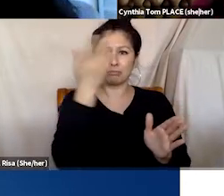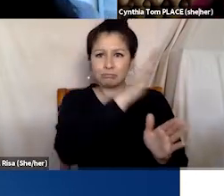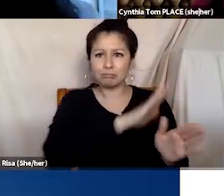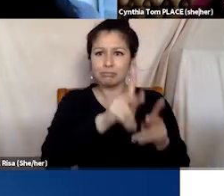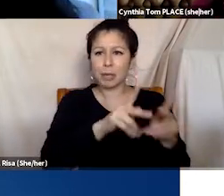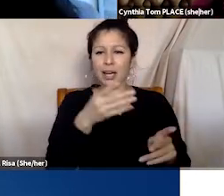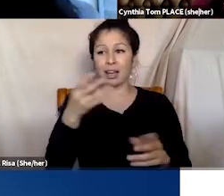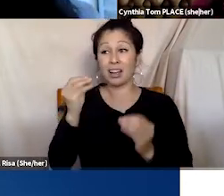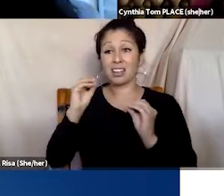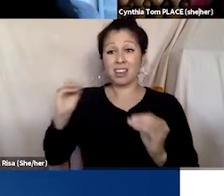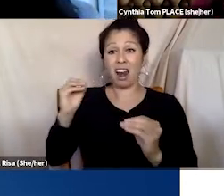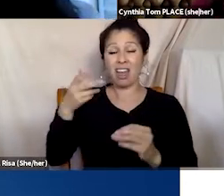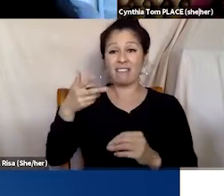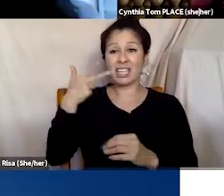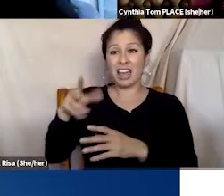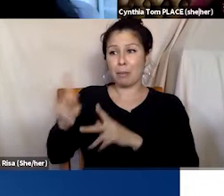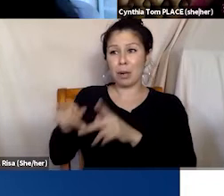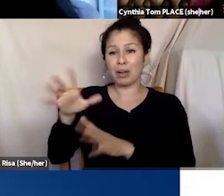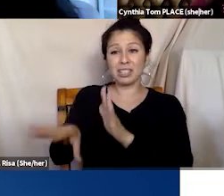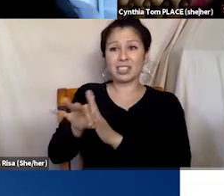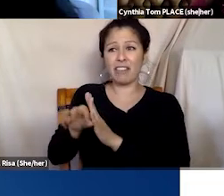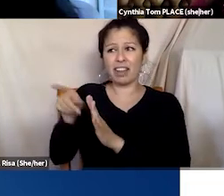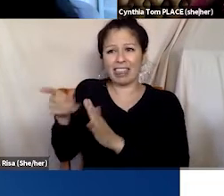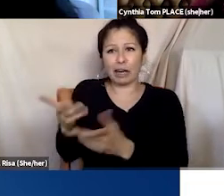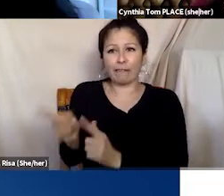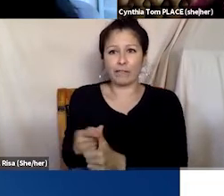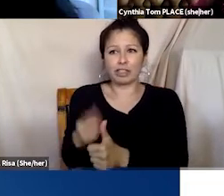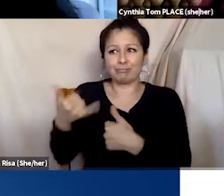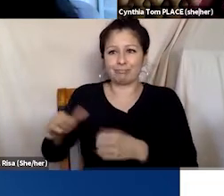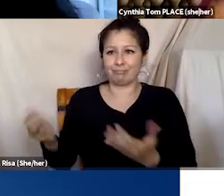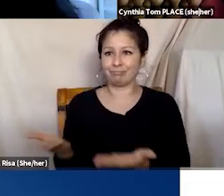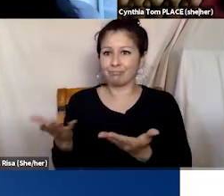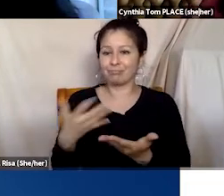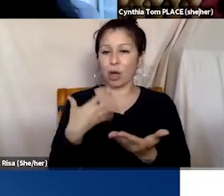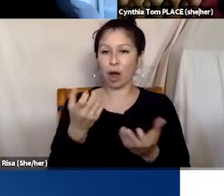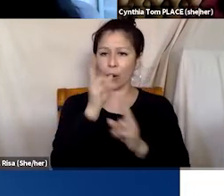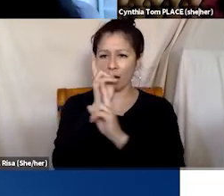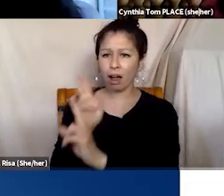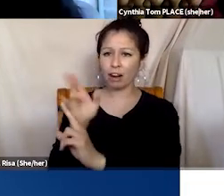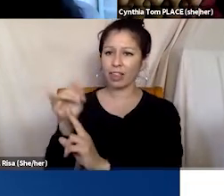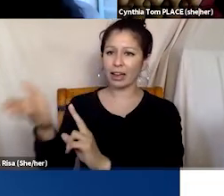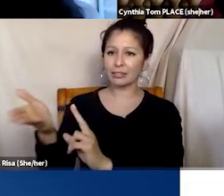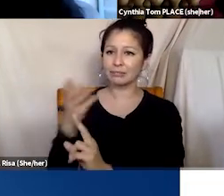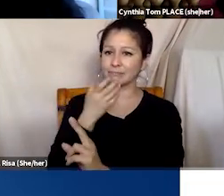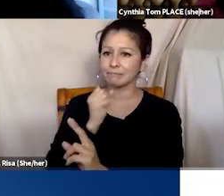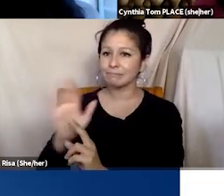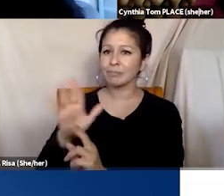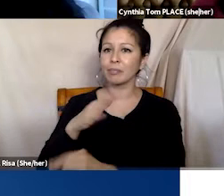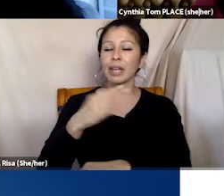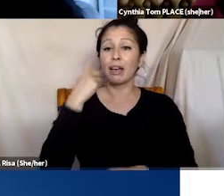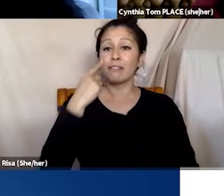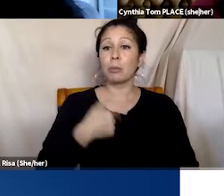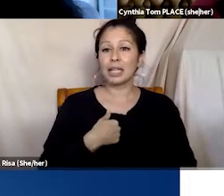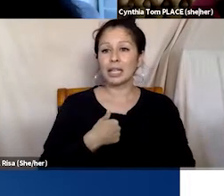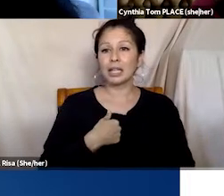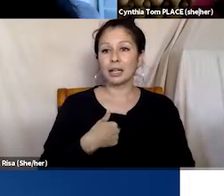Native folks were discovered. They were here first, they're still here. So I just wanted to honor that. So for